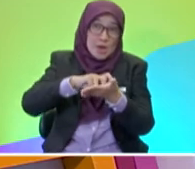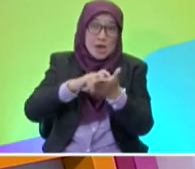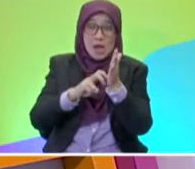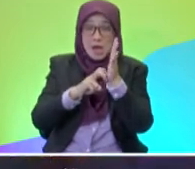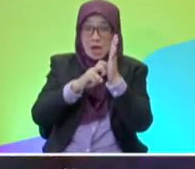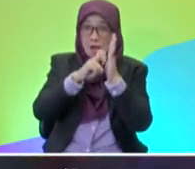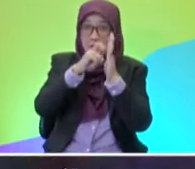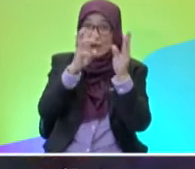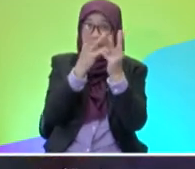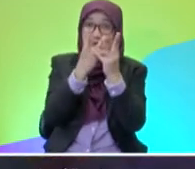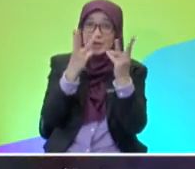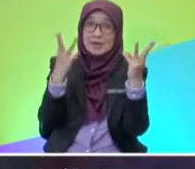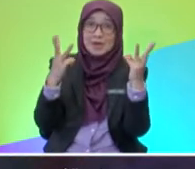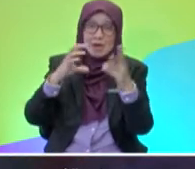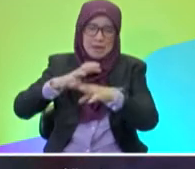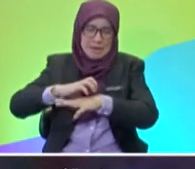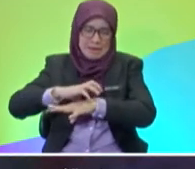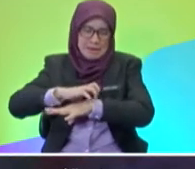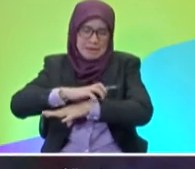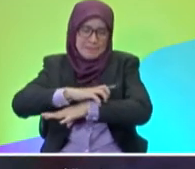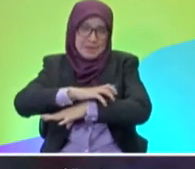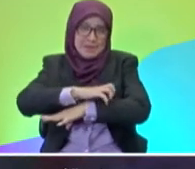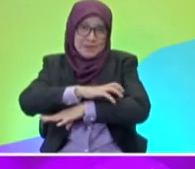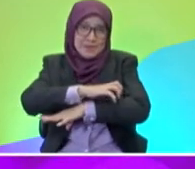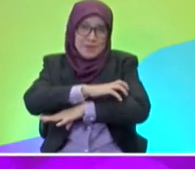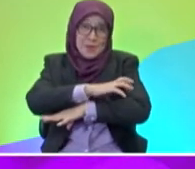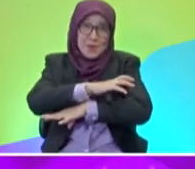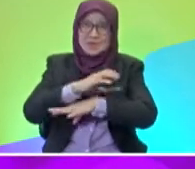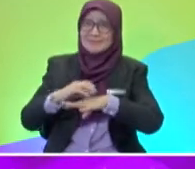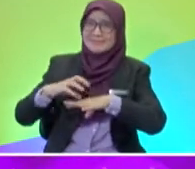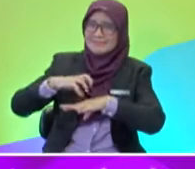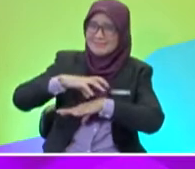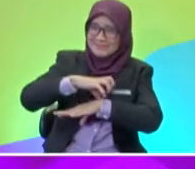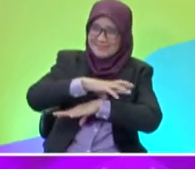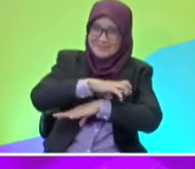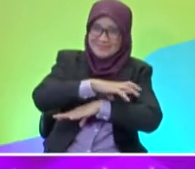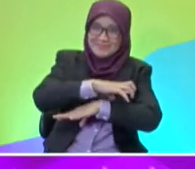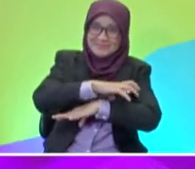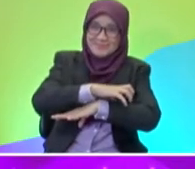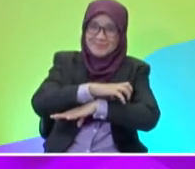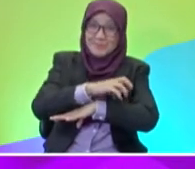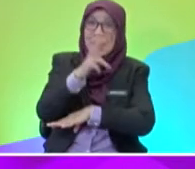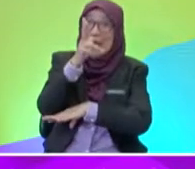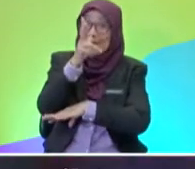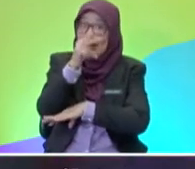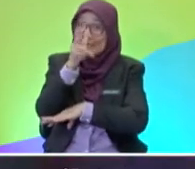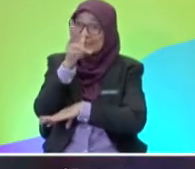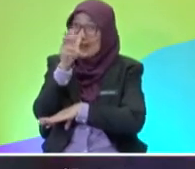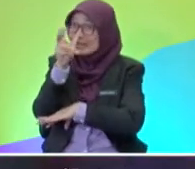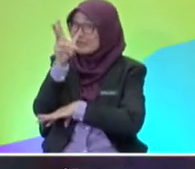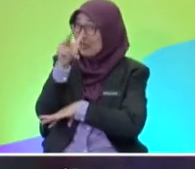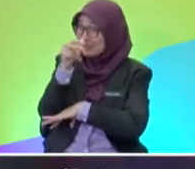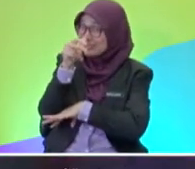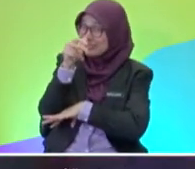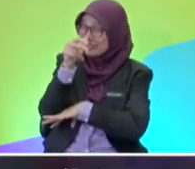wall. Creepy, creepy crawlies, creepy, creepy crawlies. Bugs, bugs, bugs. Bugs,